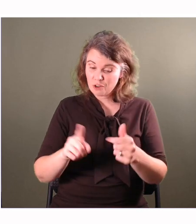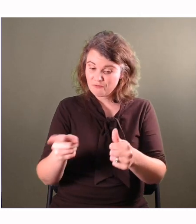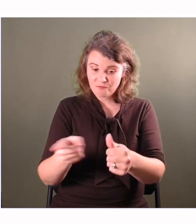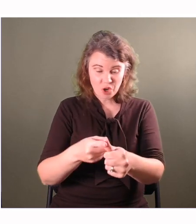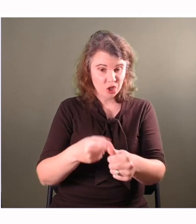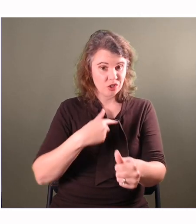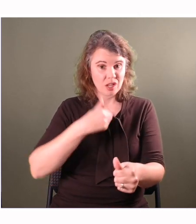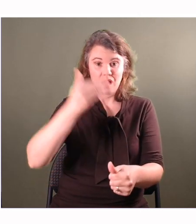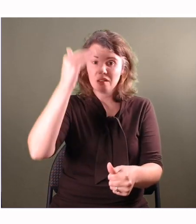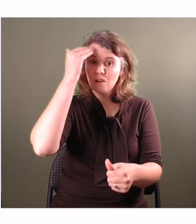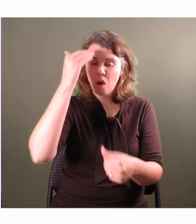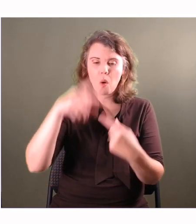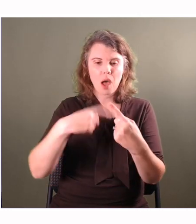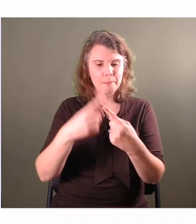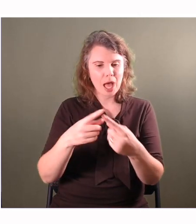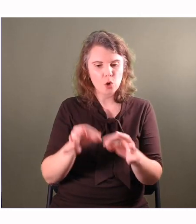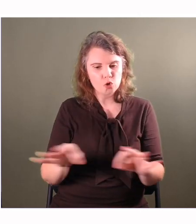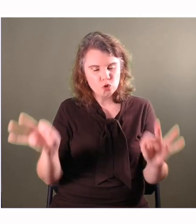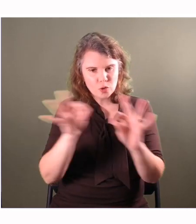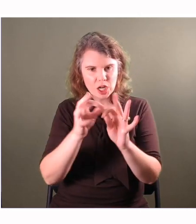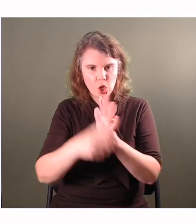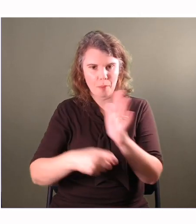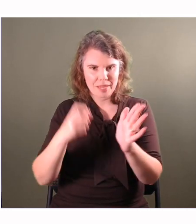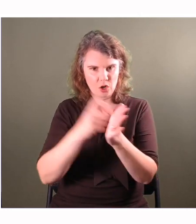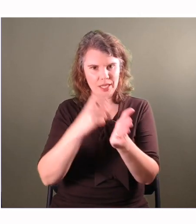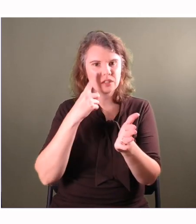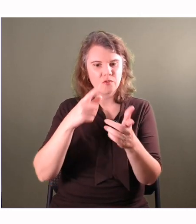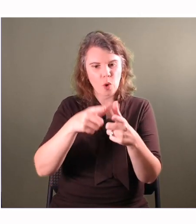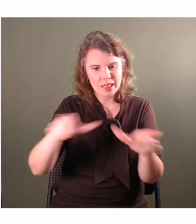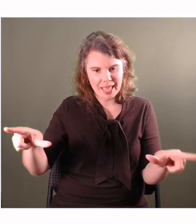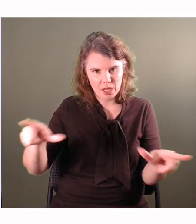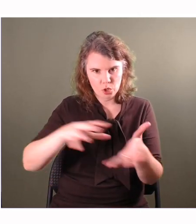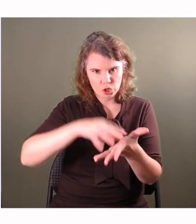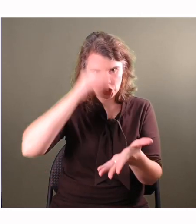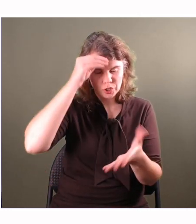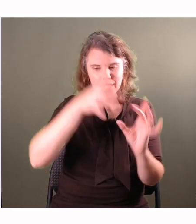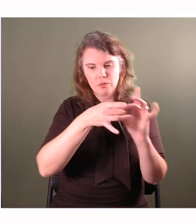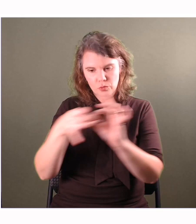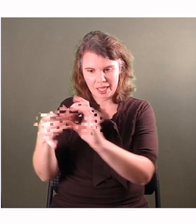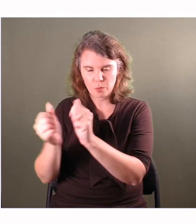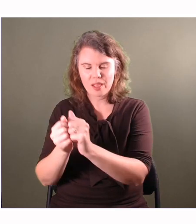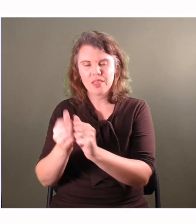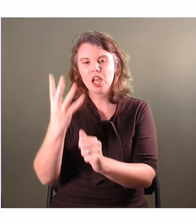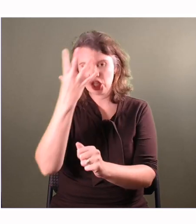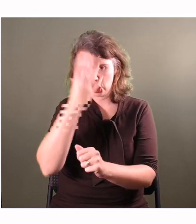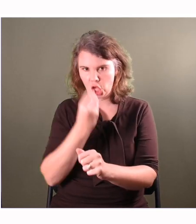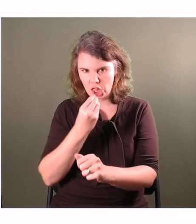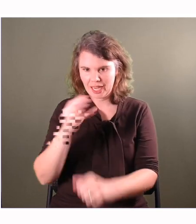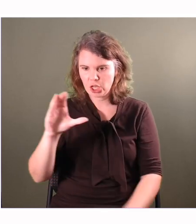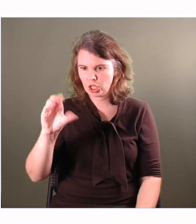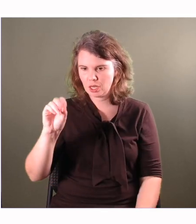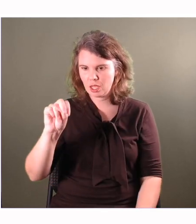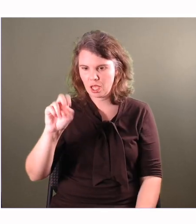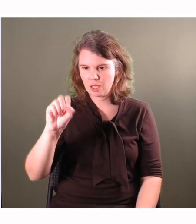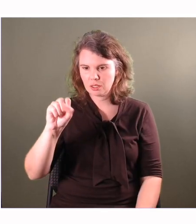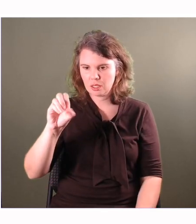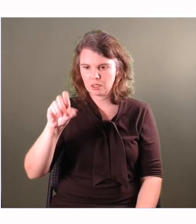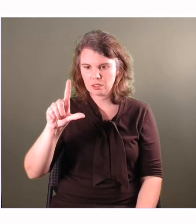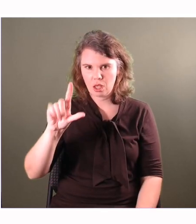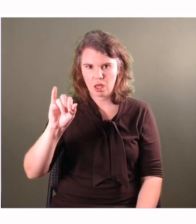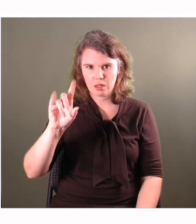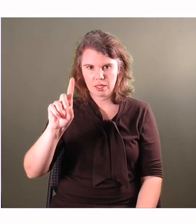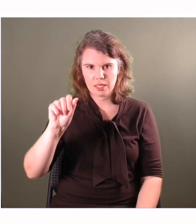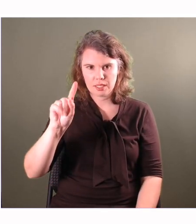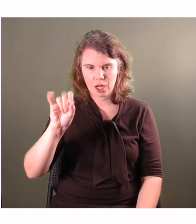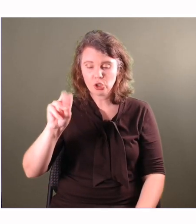link research on critical periods for language learning with consolidation. And I think this is something that